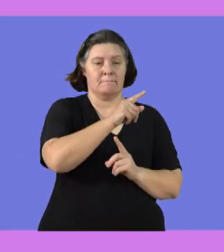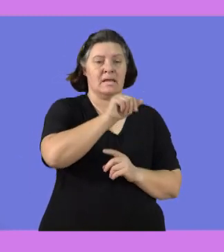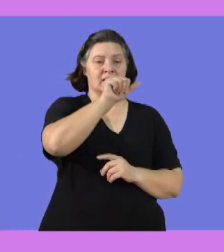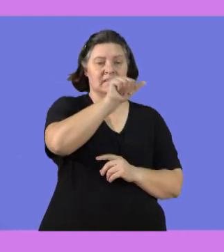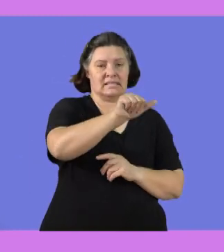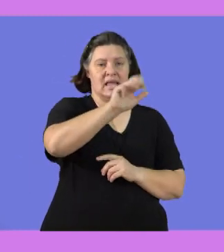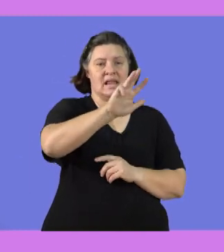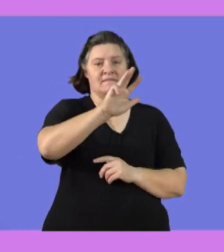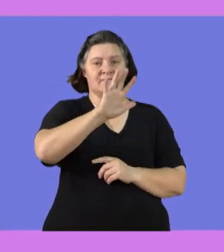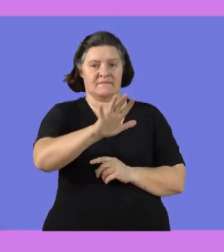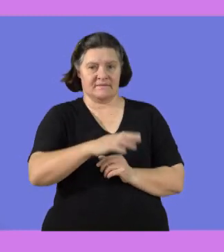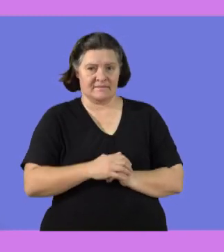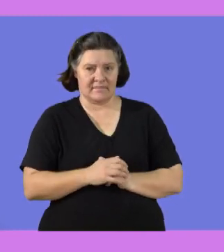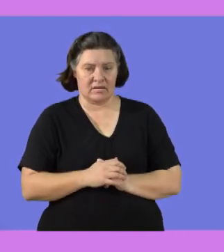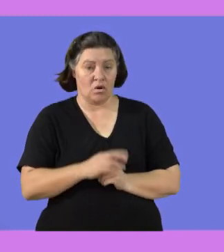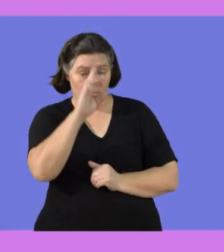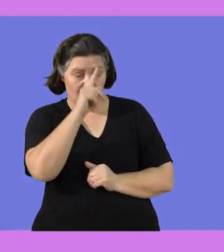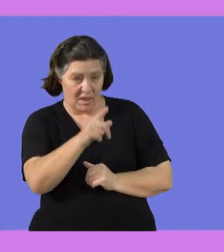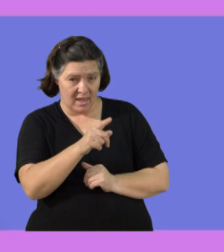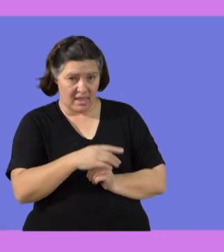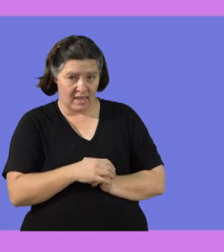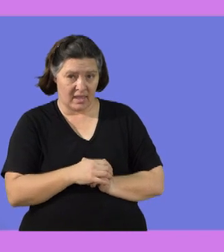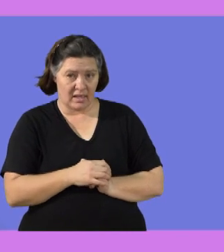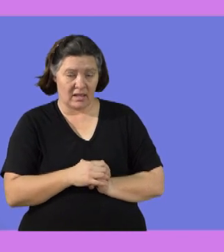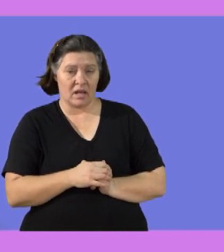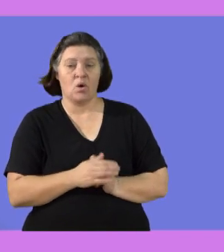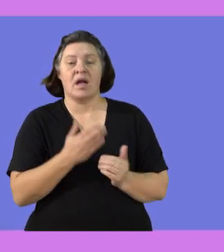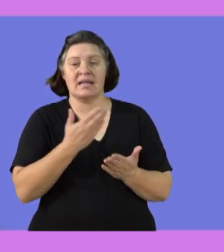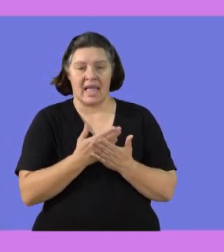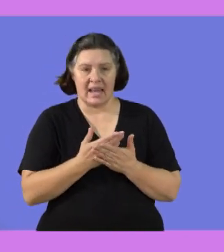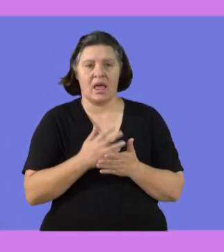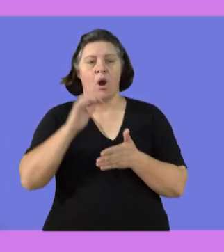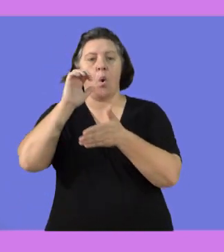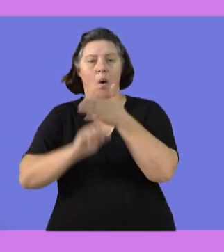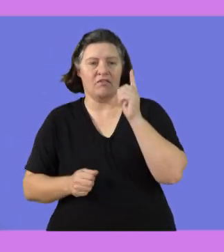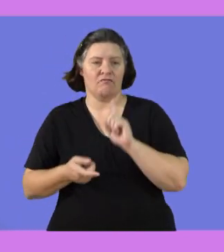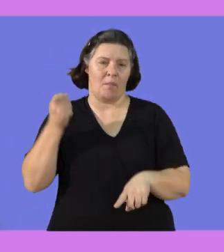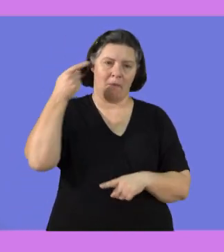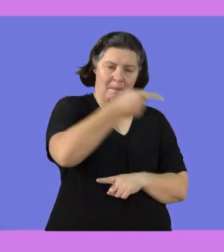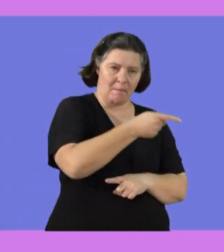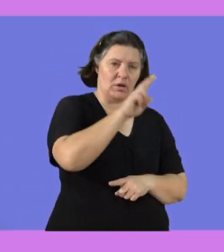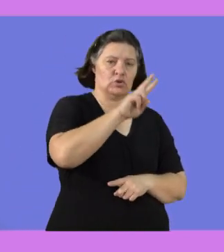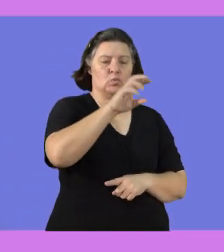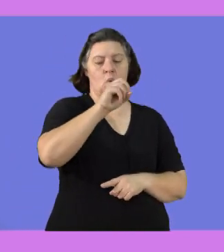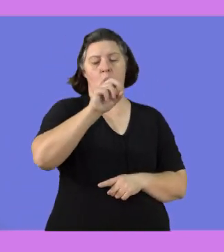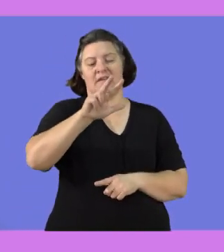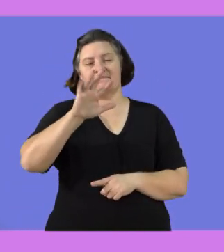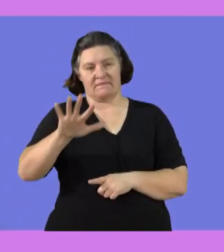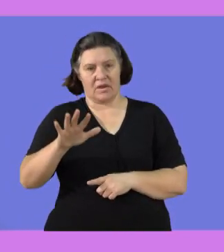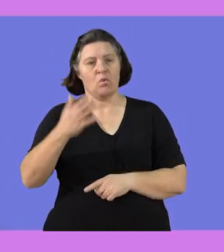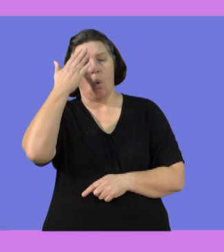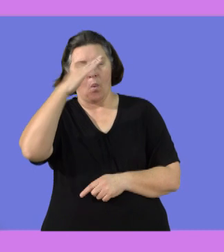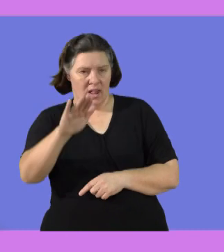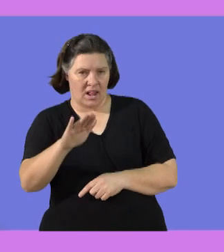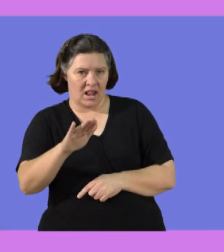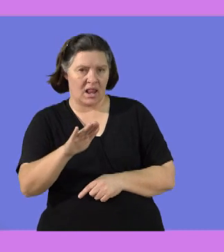695. So remember what I said. I said you can as well subtract this amount from the total to get how much